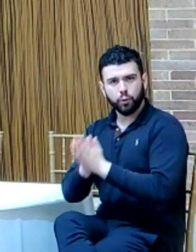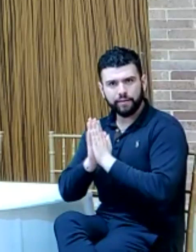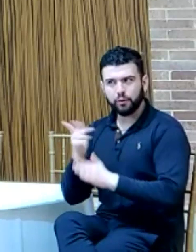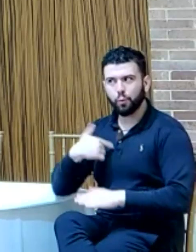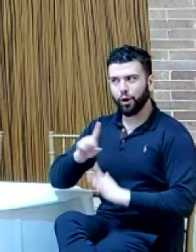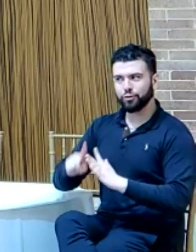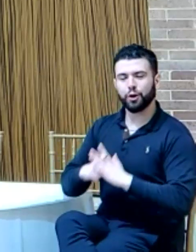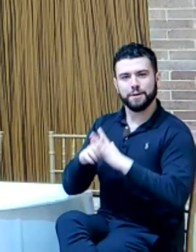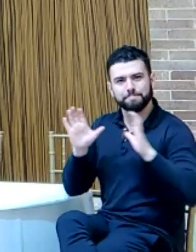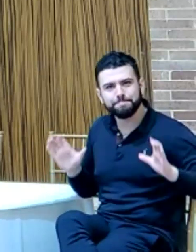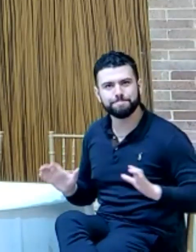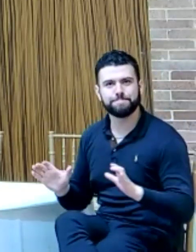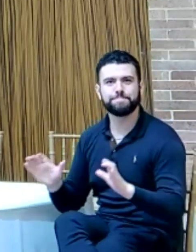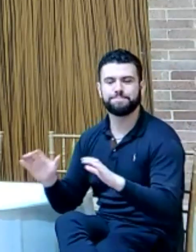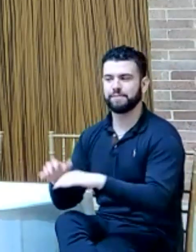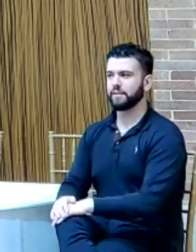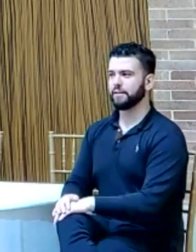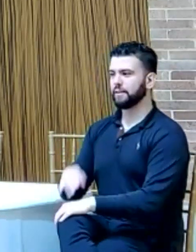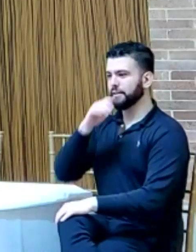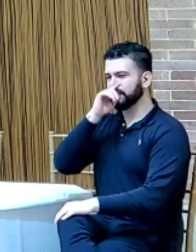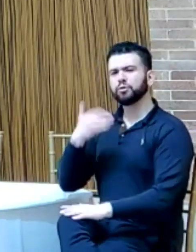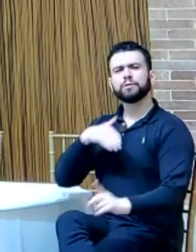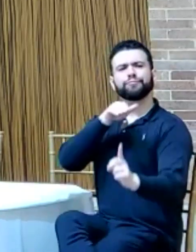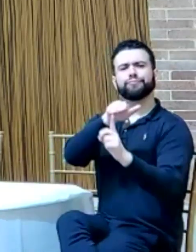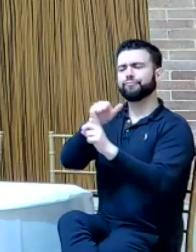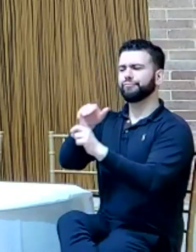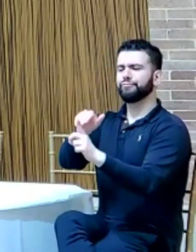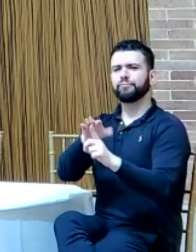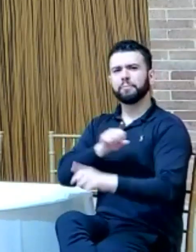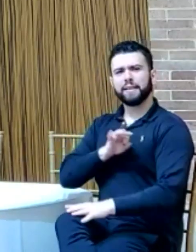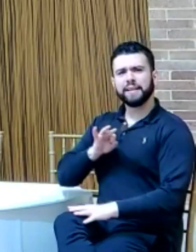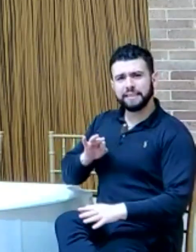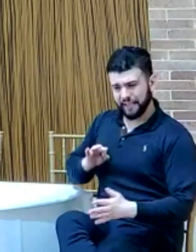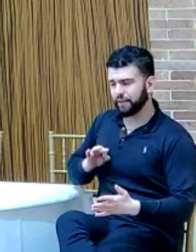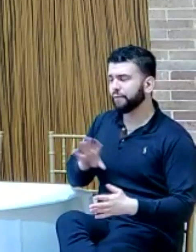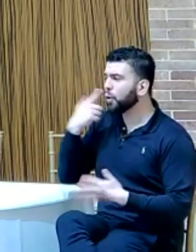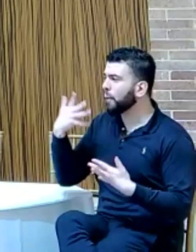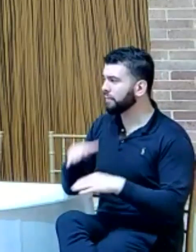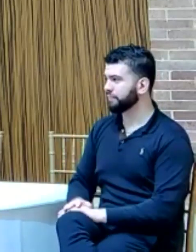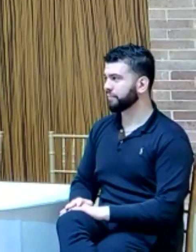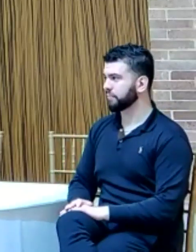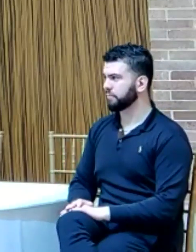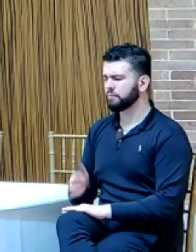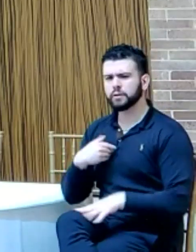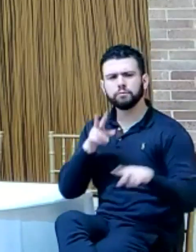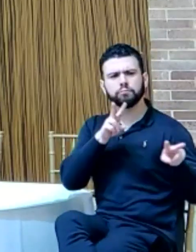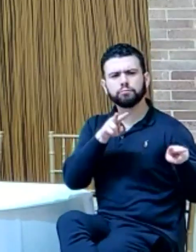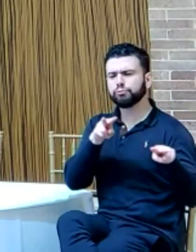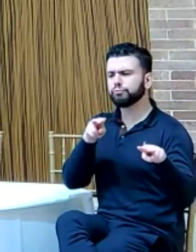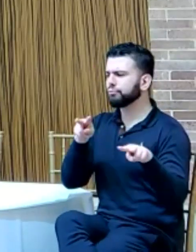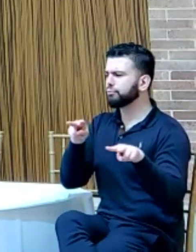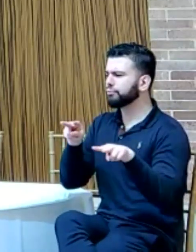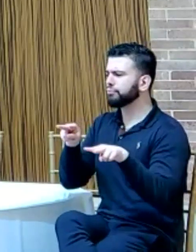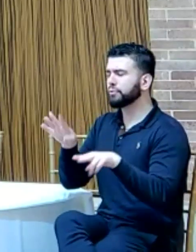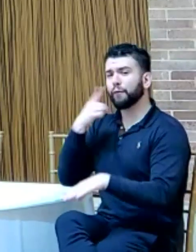and I issued a memo not too long ago just reminding our staff and our fips and our faps to keep a watchful eye out for